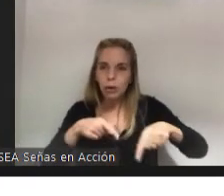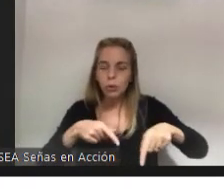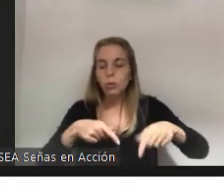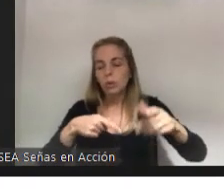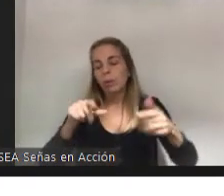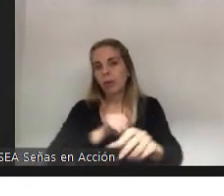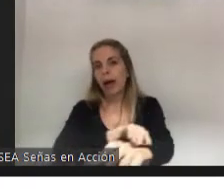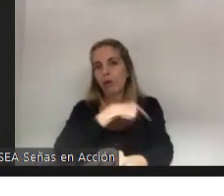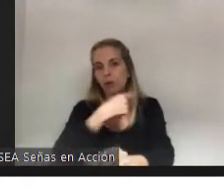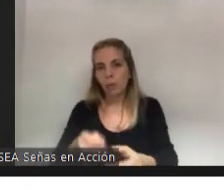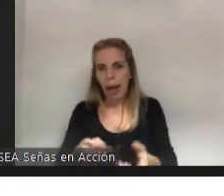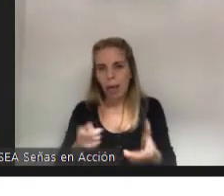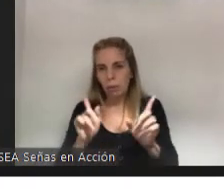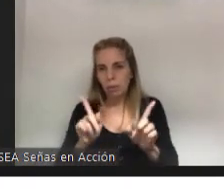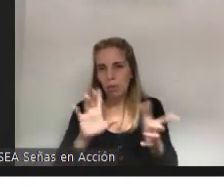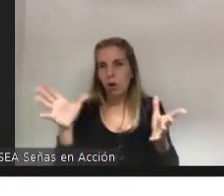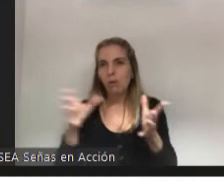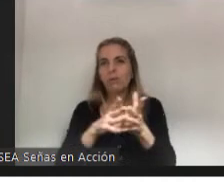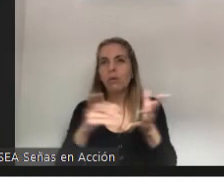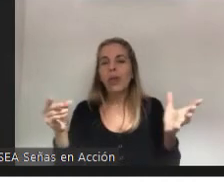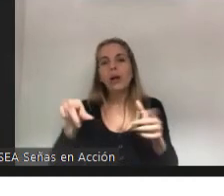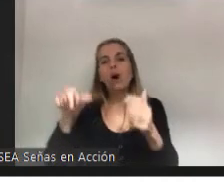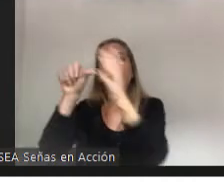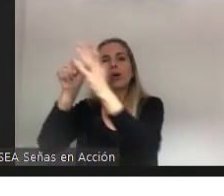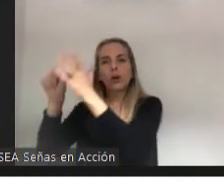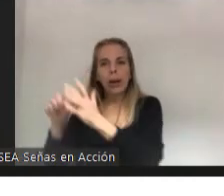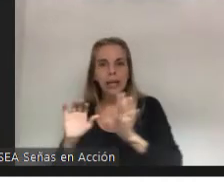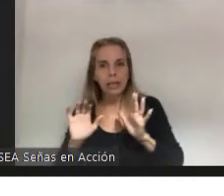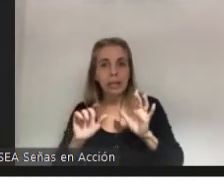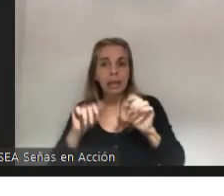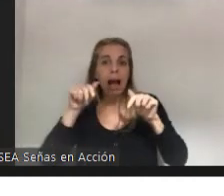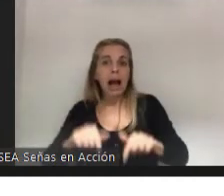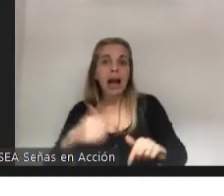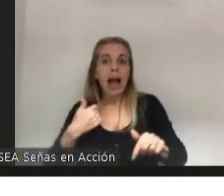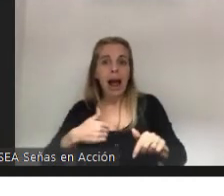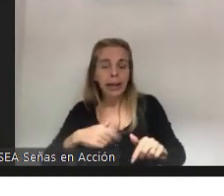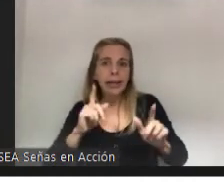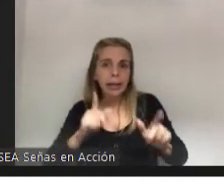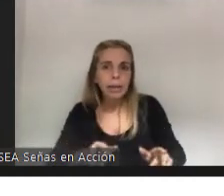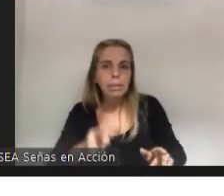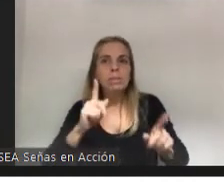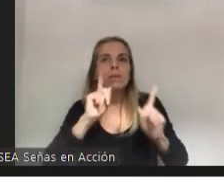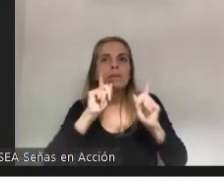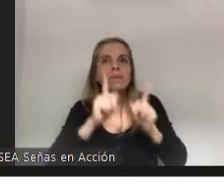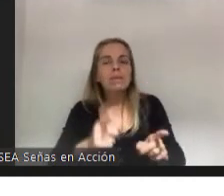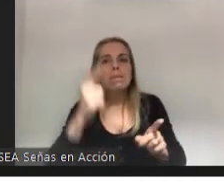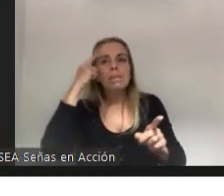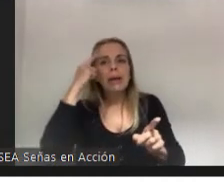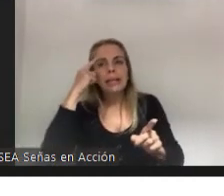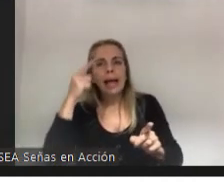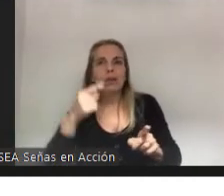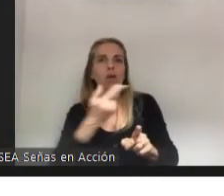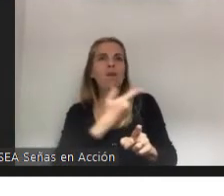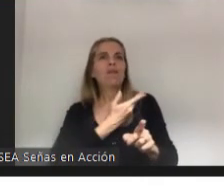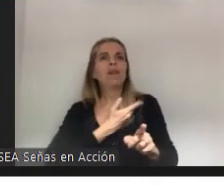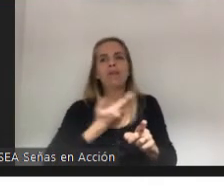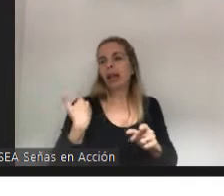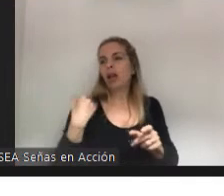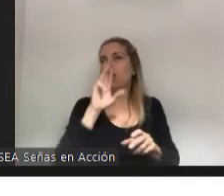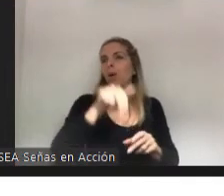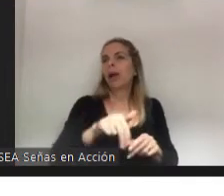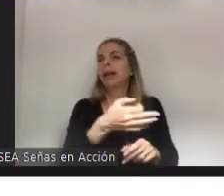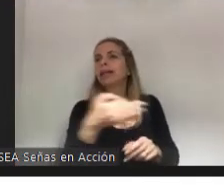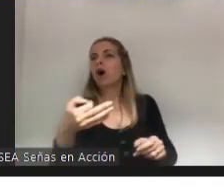south part of the world, taking up a big portion of the agenda. In Argentina, some continue to discuss who was right back